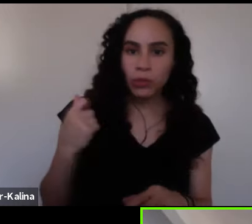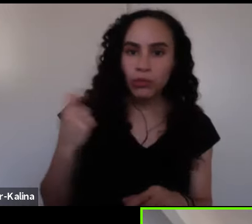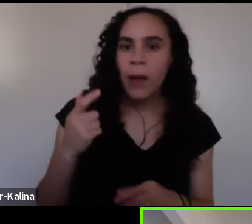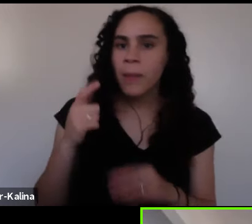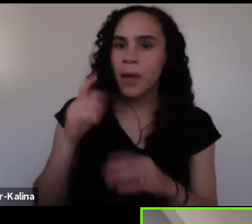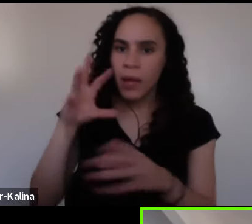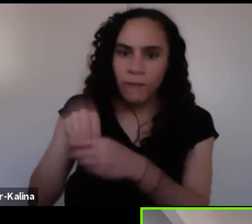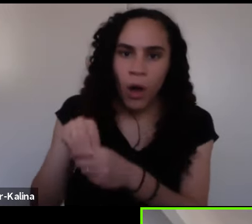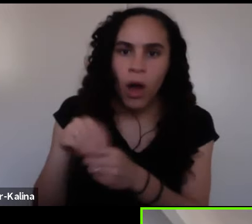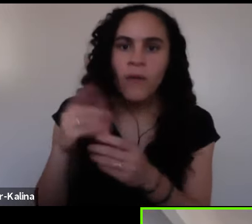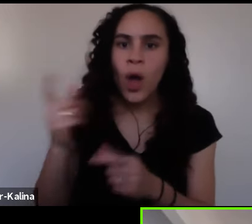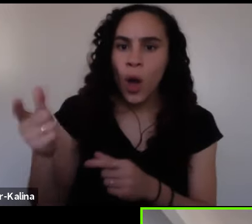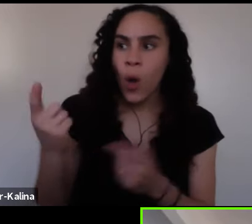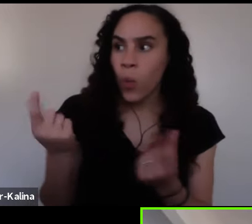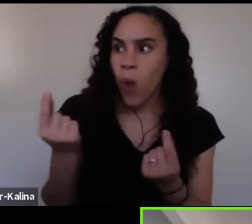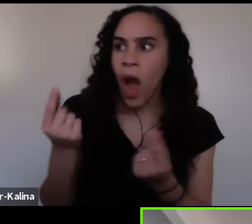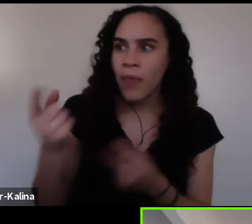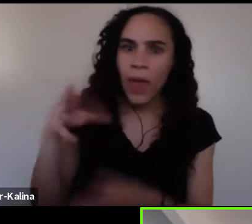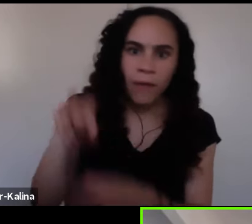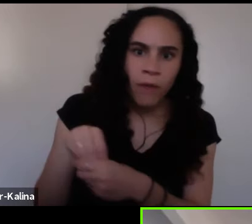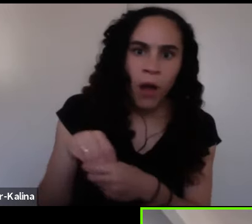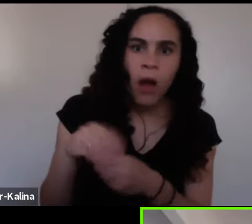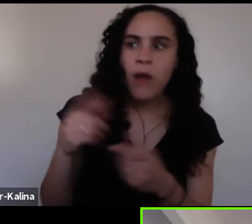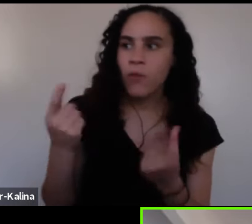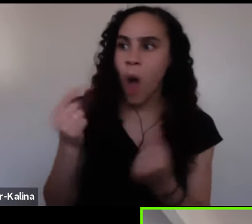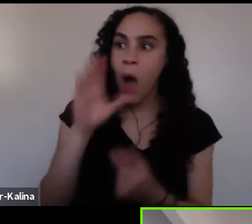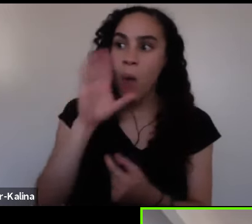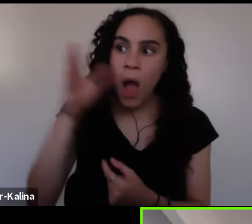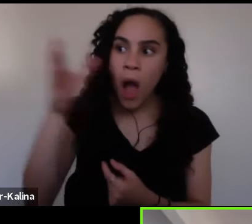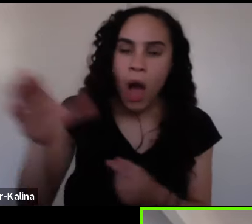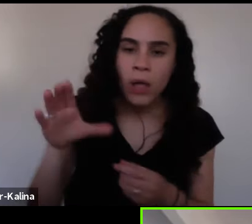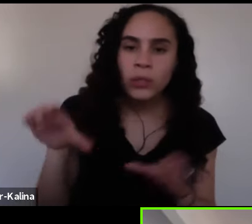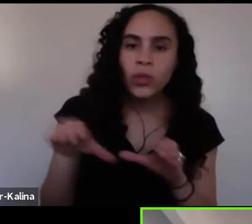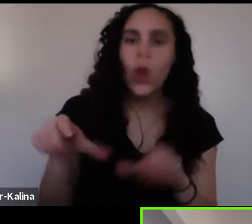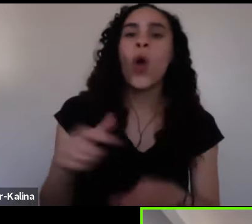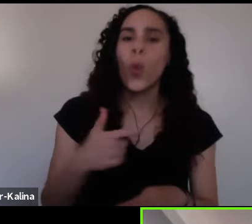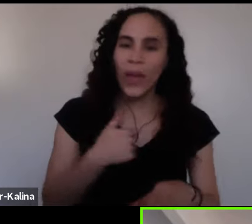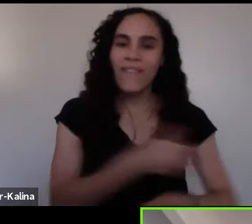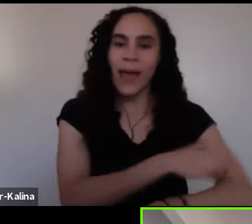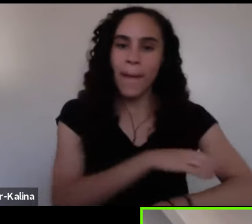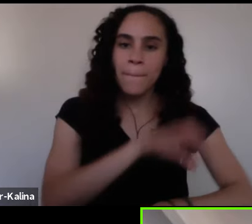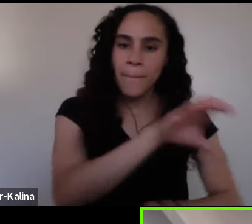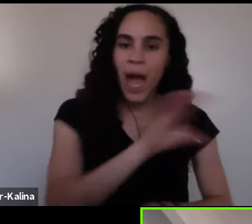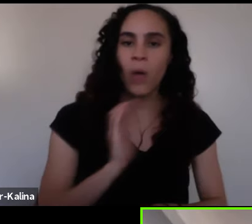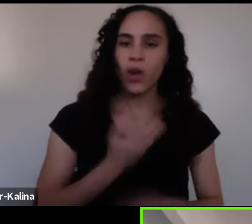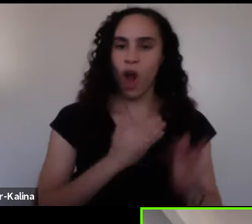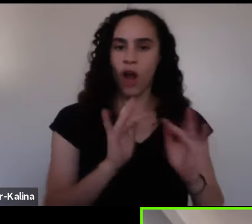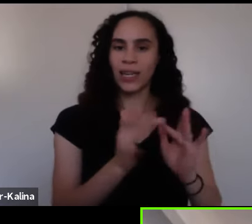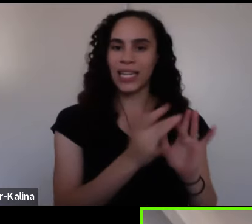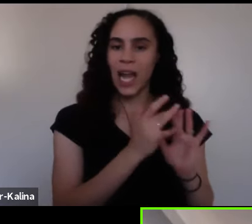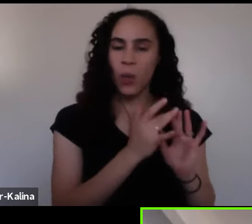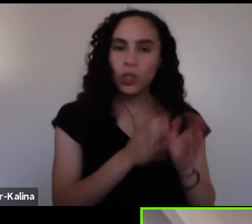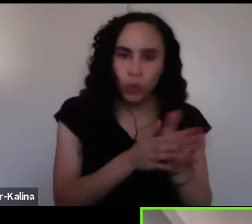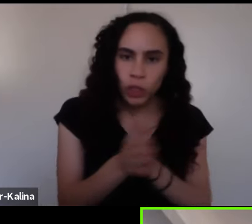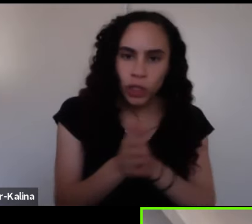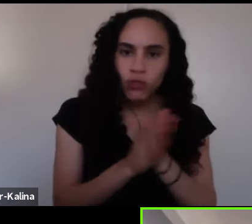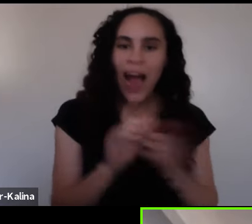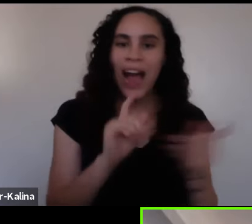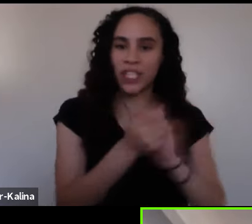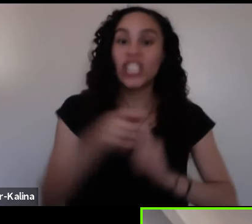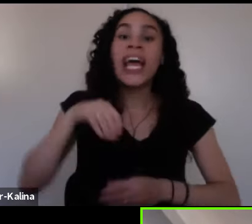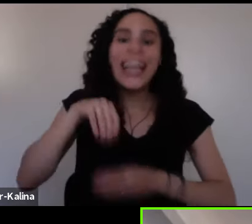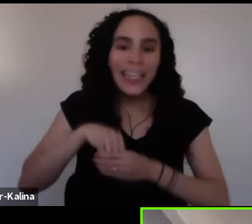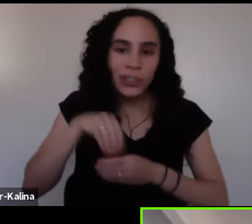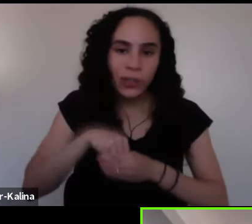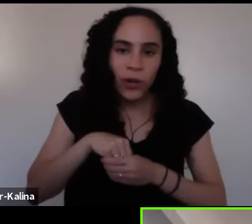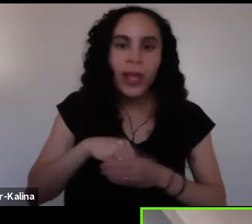to do. We've empowered our affinity networks to be able to drive change internally, to talk about what it is that